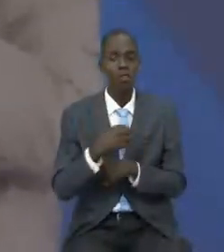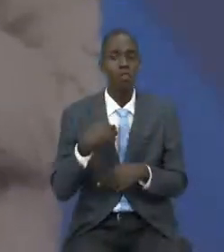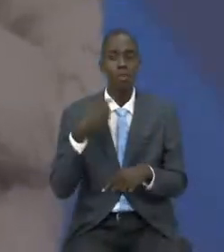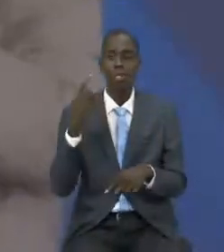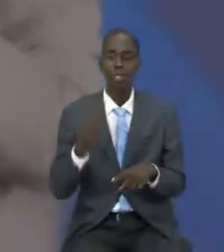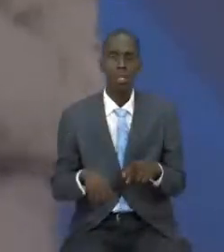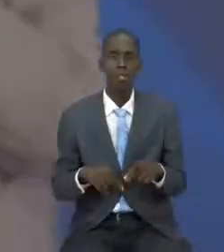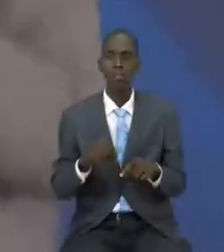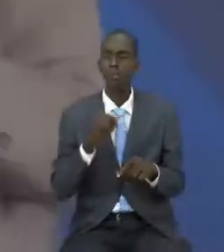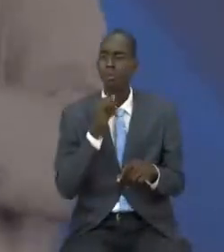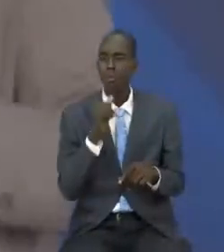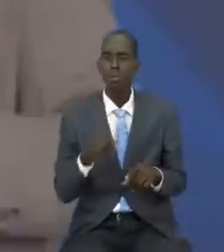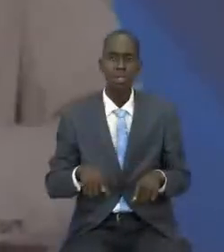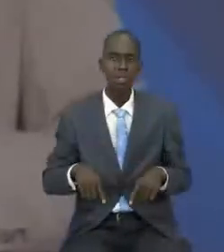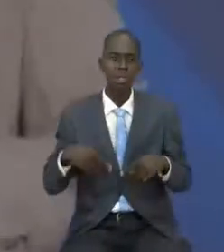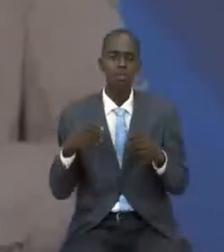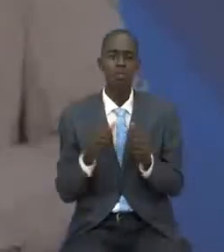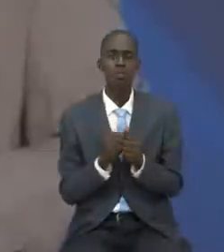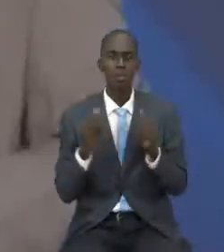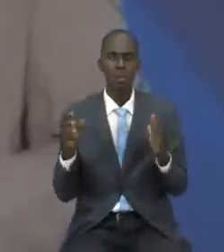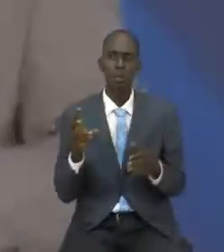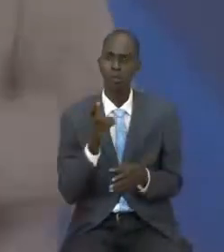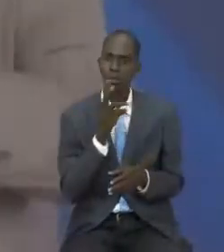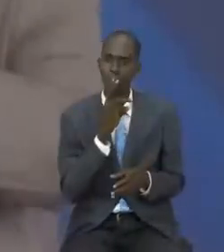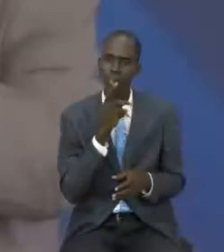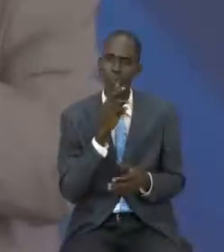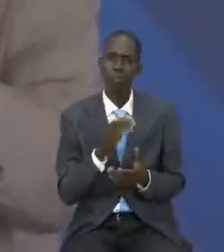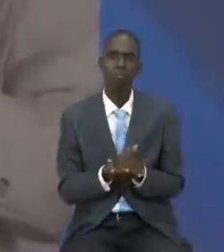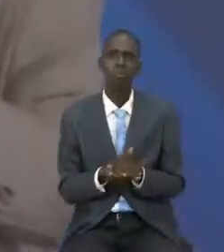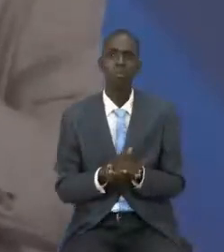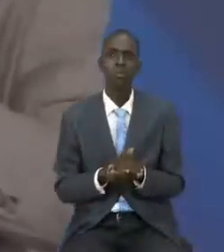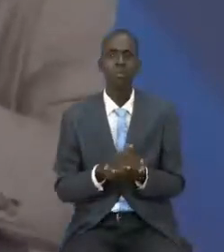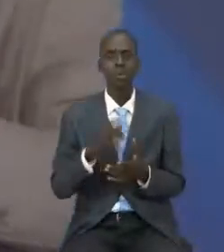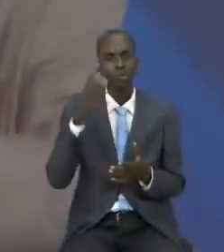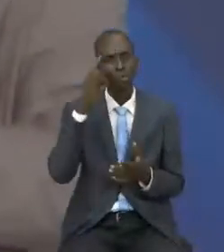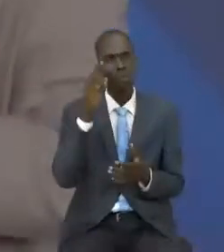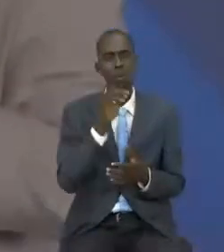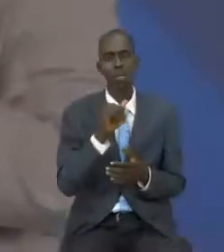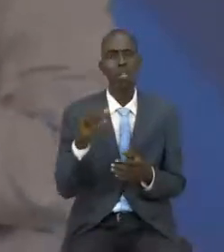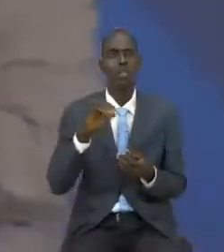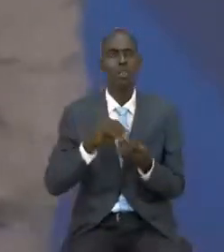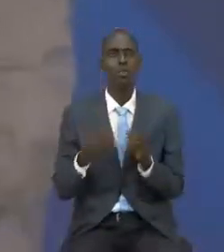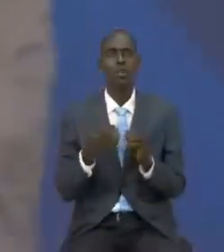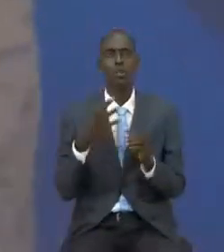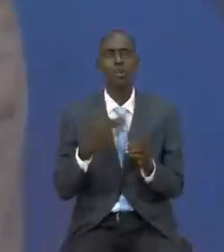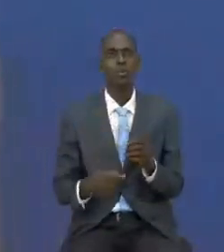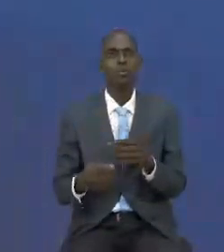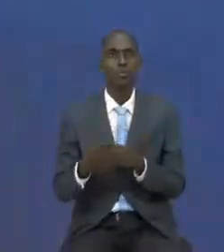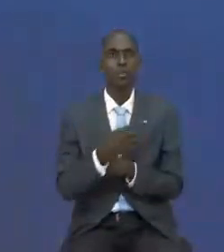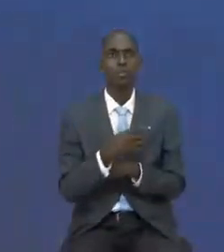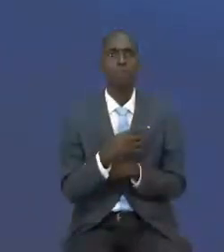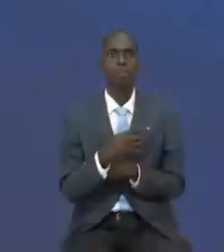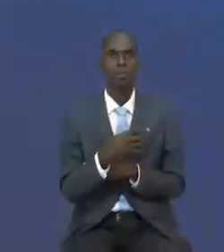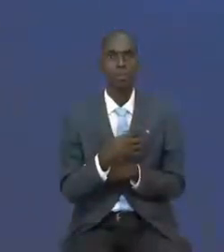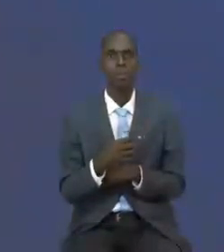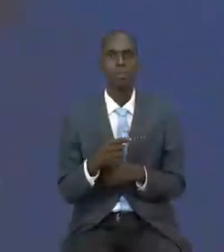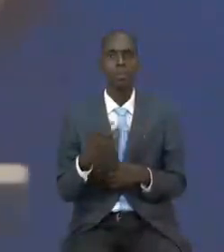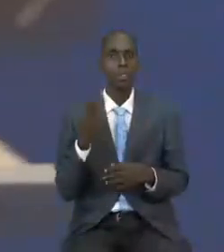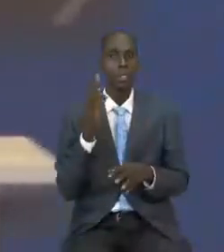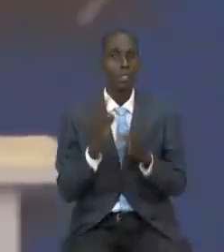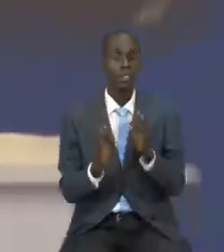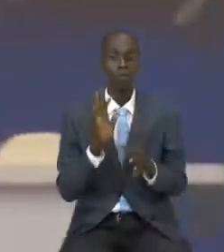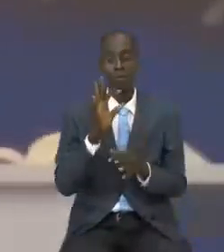live without water for a number of days. If the fasting is going to